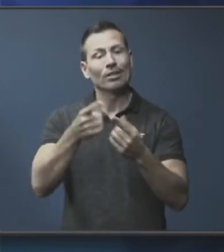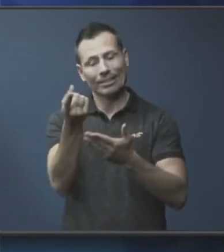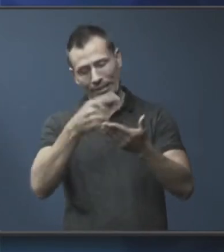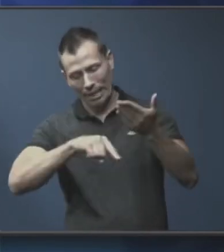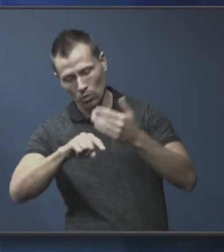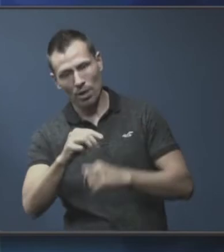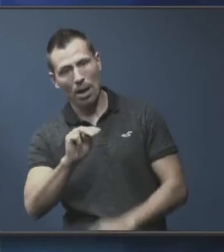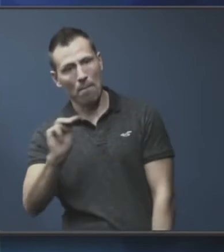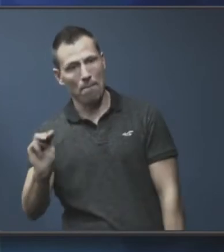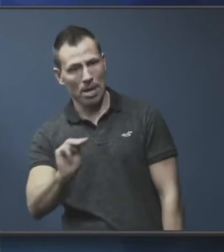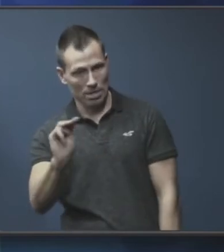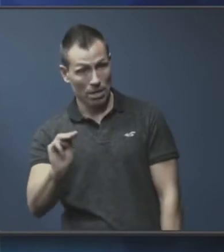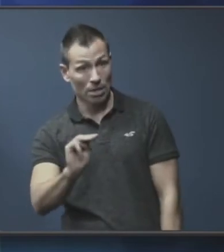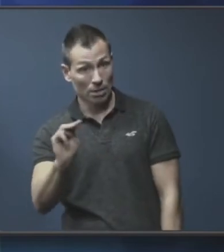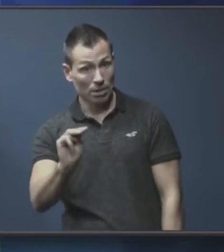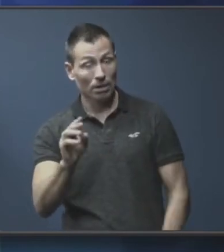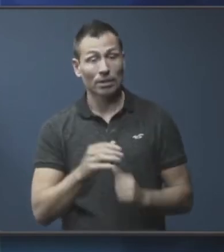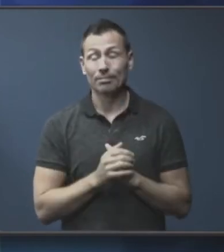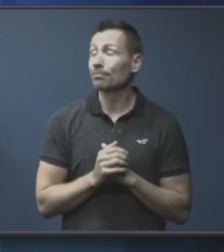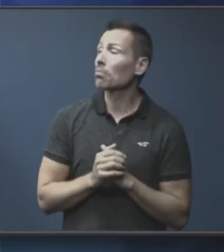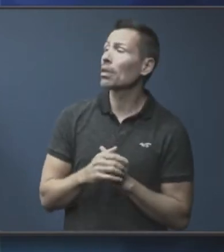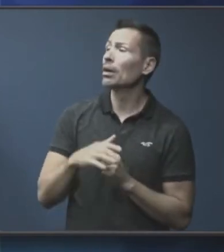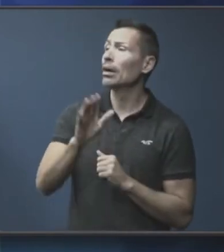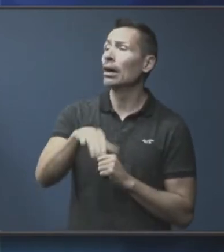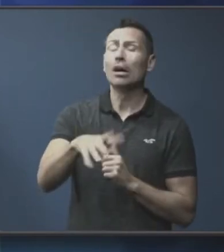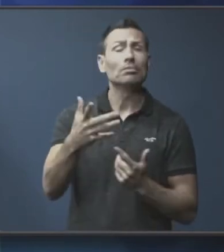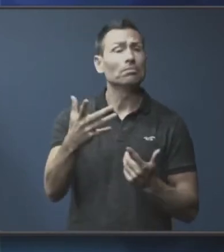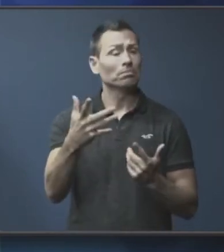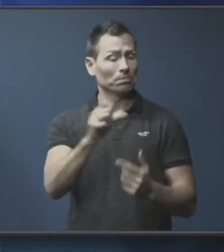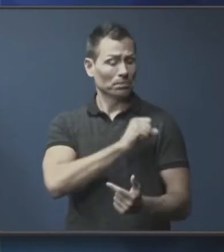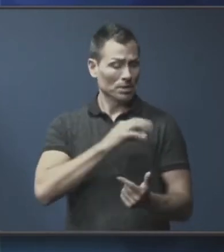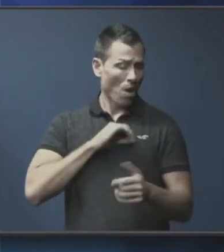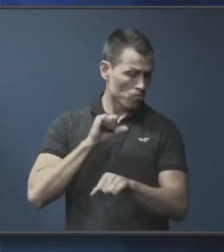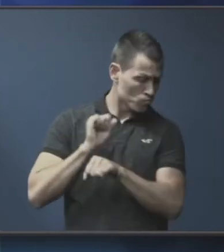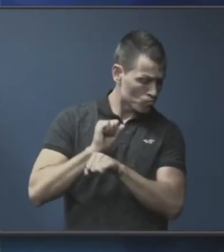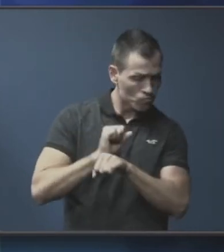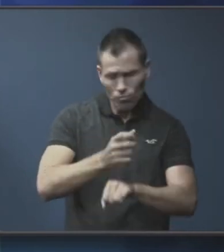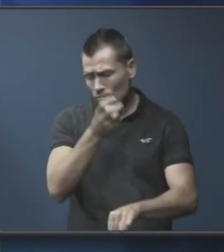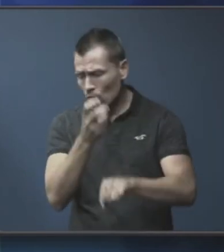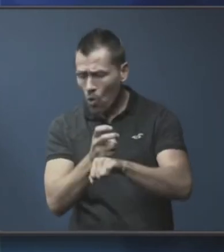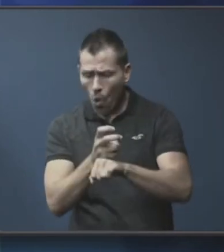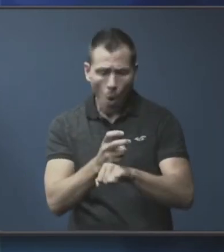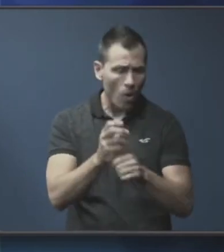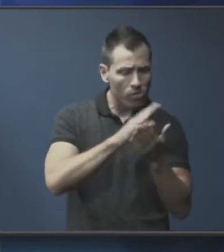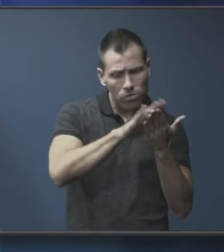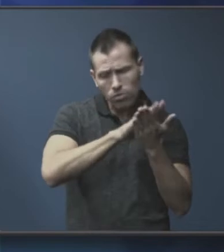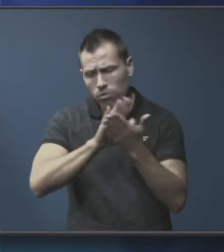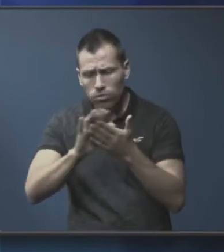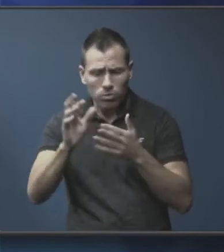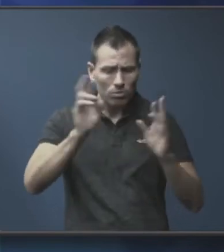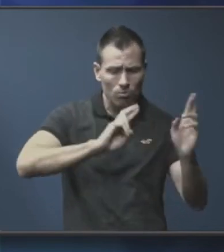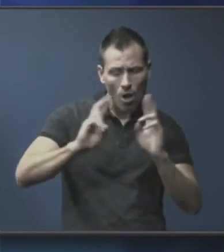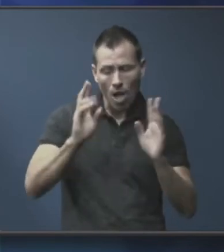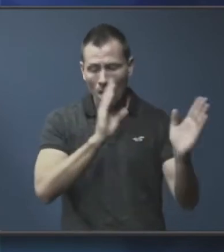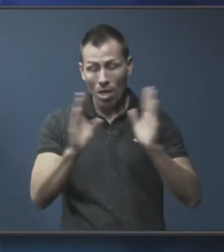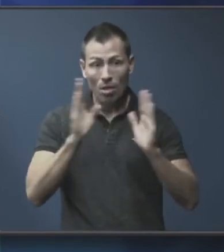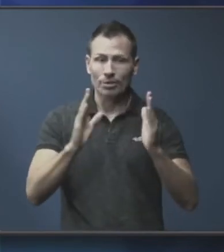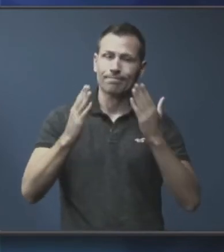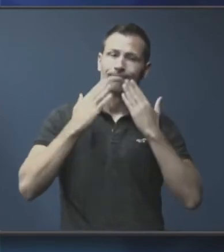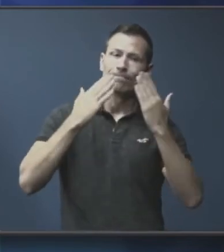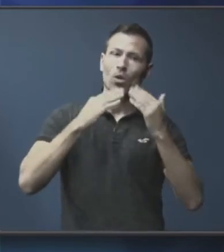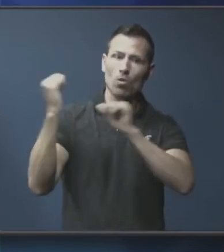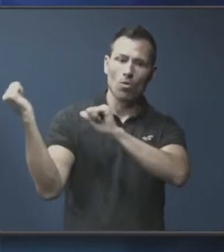have. Staff's been working pretty hard. I just want to thank all of our maintenance folks, district staff who continue to work behind the scenes